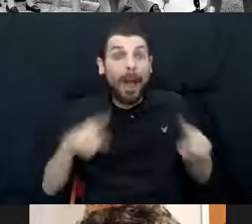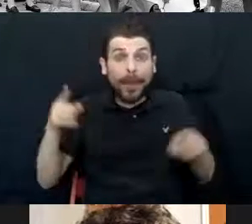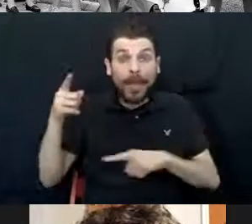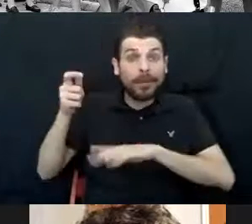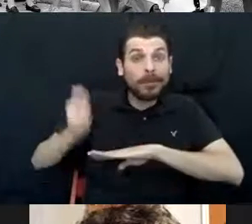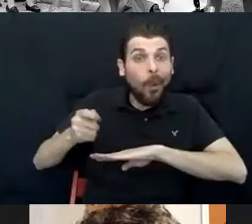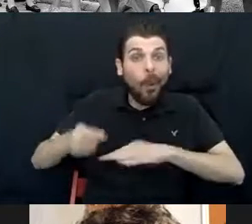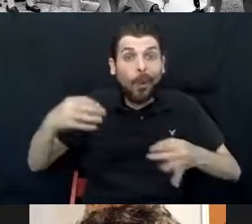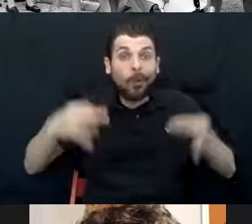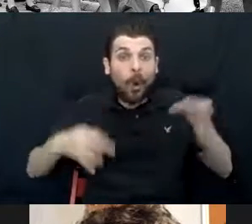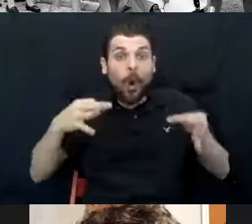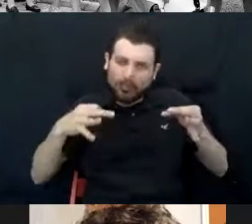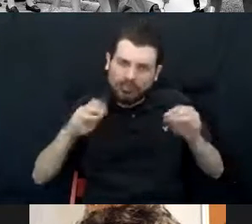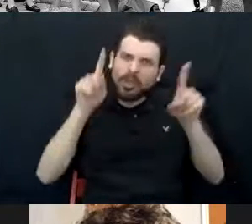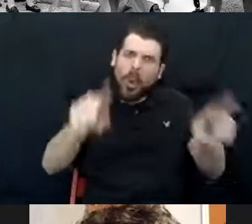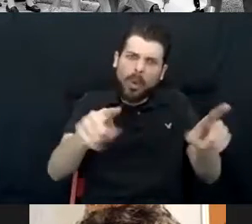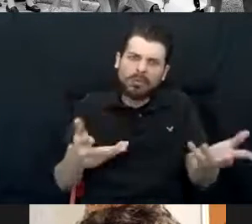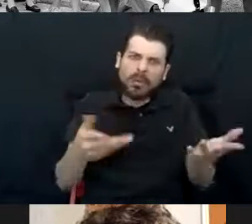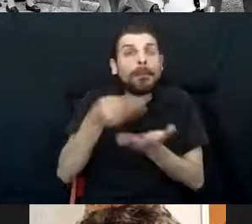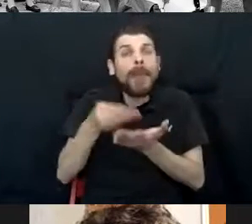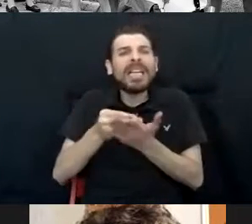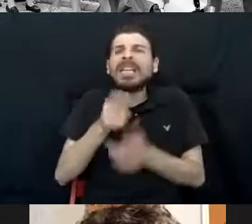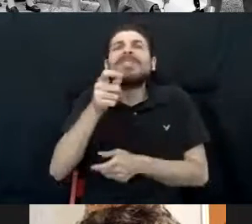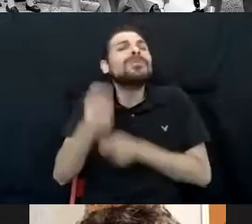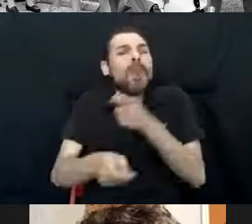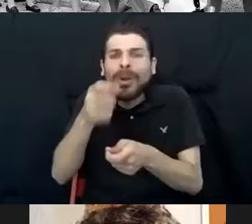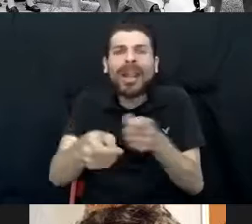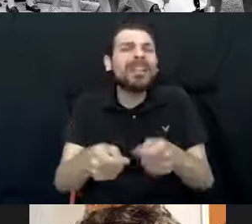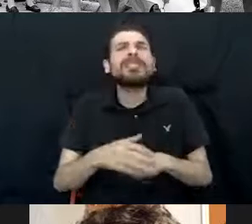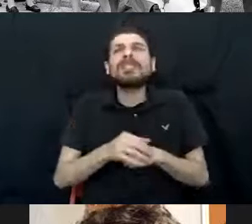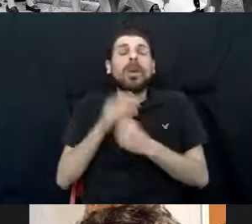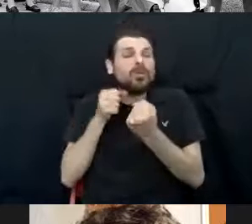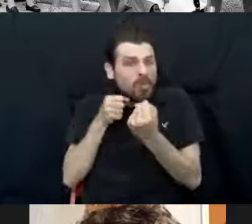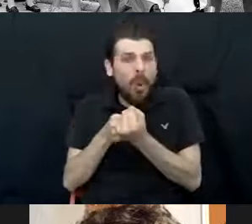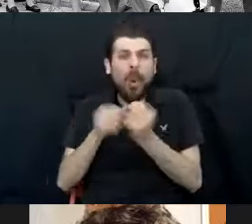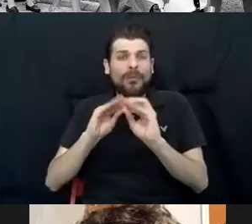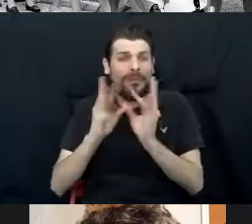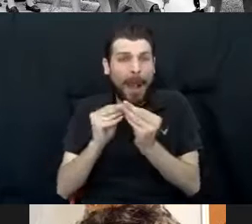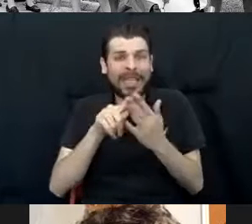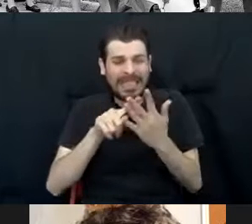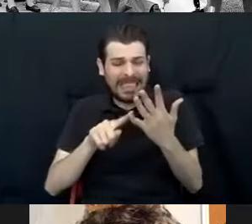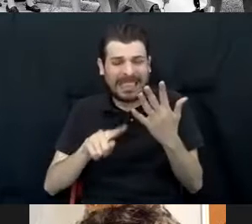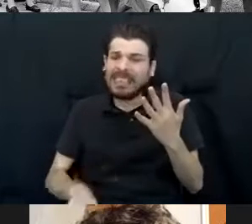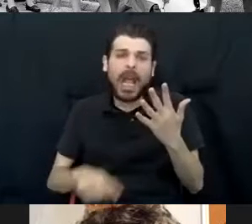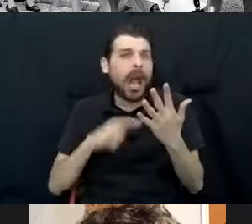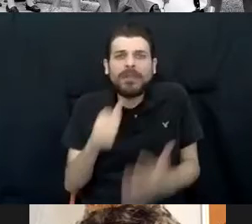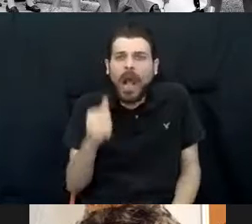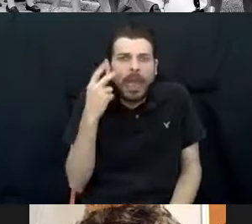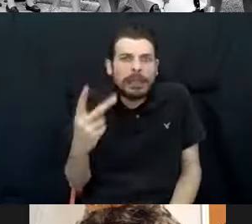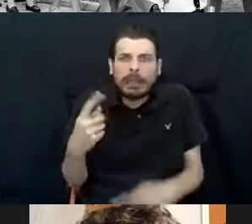money. She gives unbelievable support to these families like I have not seen since the organizers of